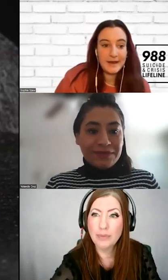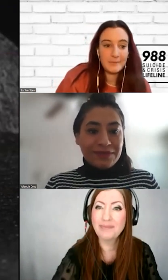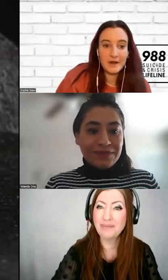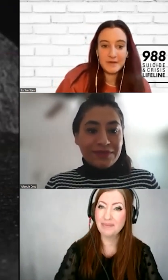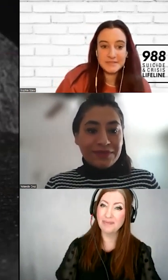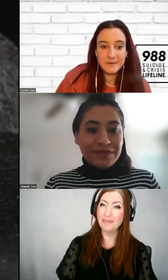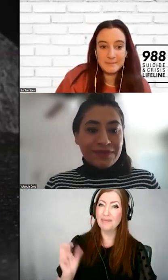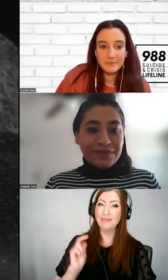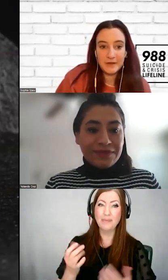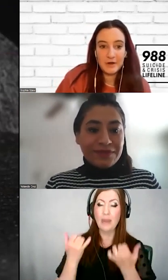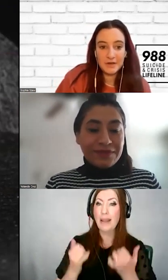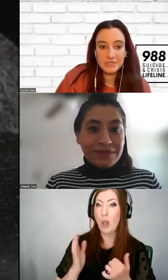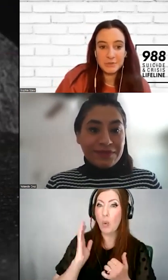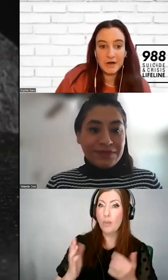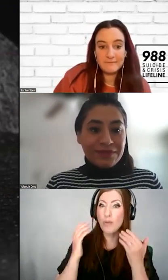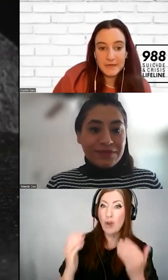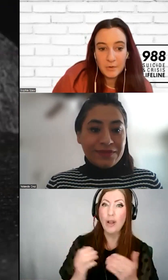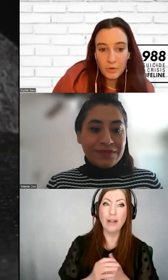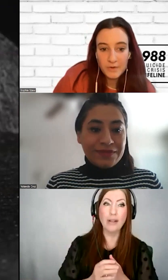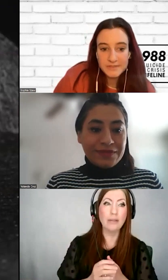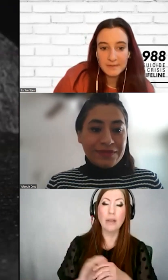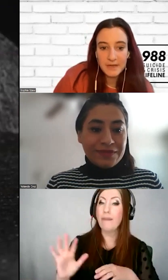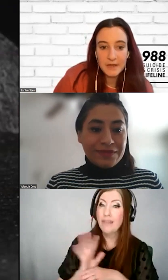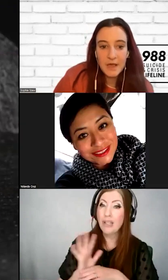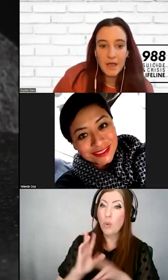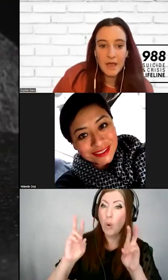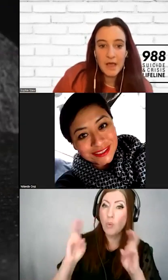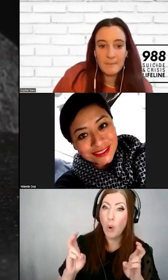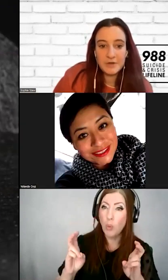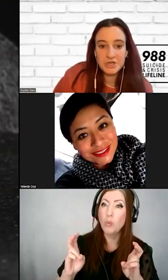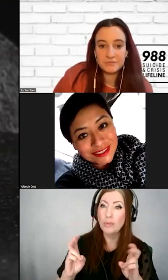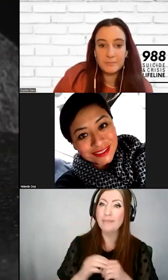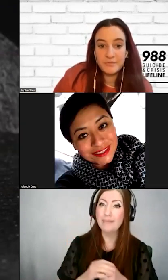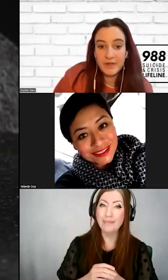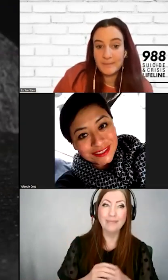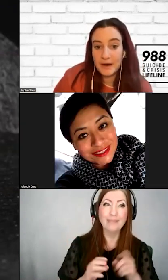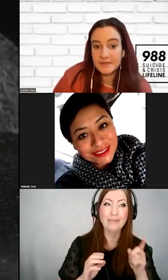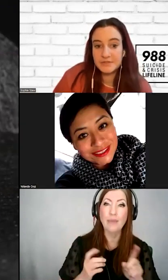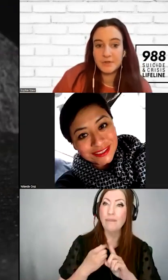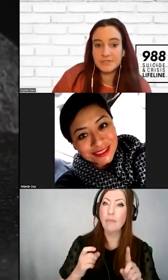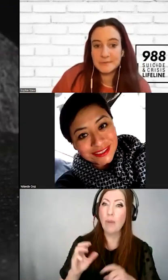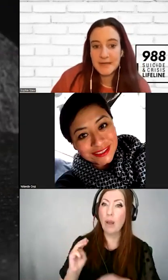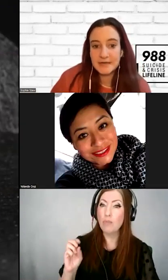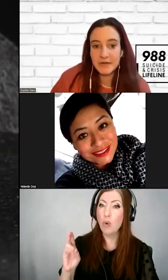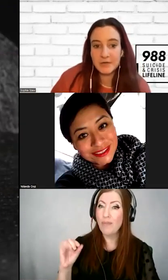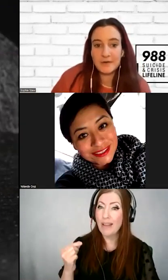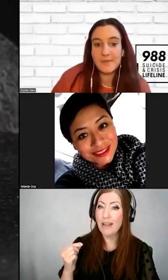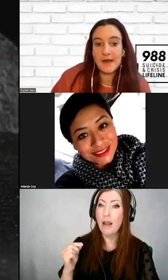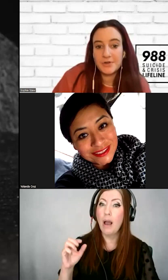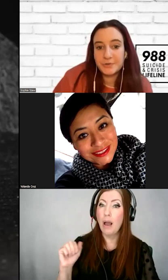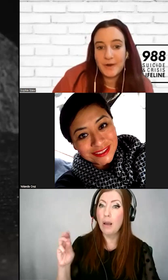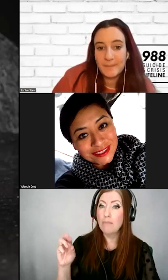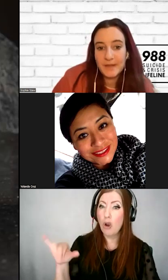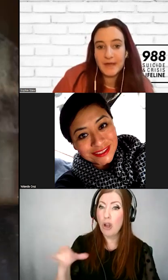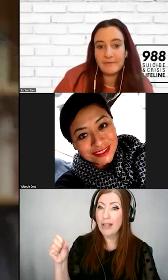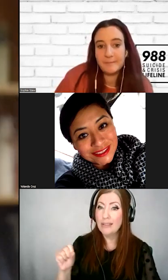Okay, and now we're going to be moving on to our video quote segment, which is from Moving America's Soul on Suicide, a documentary that I